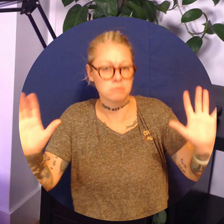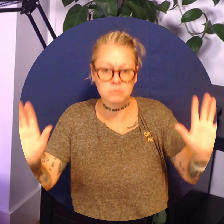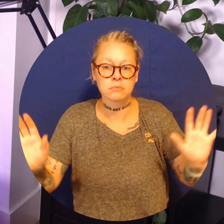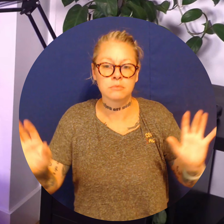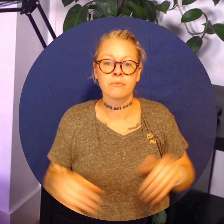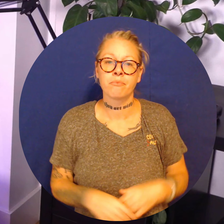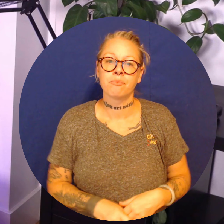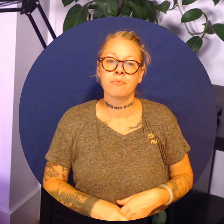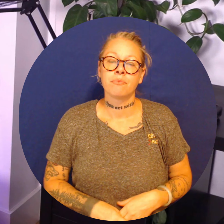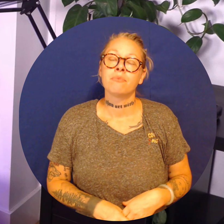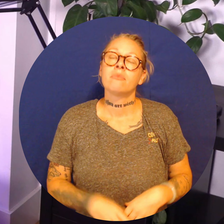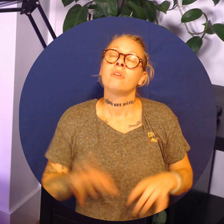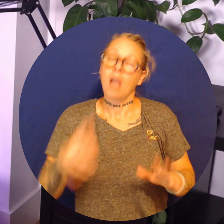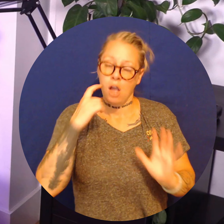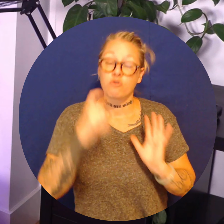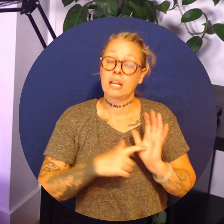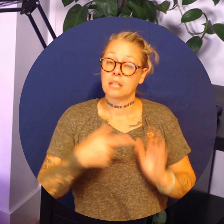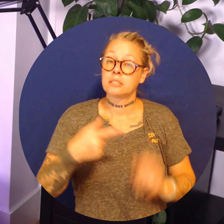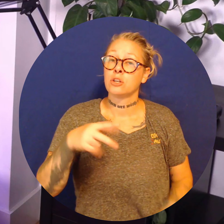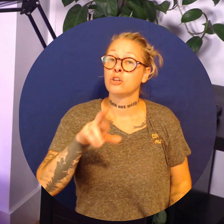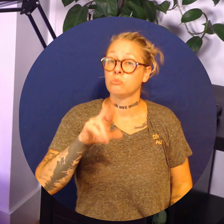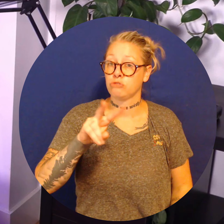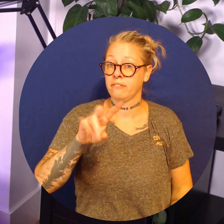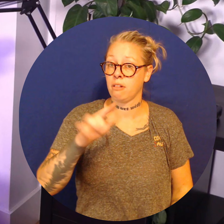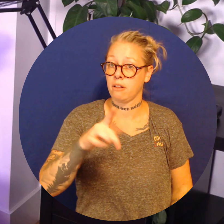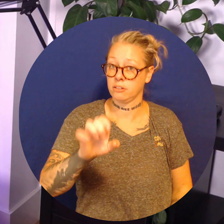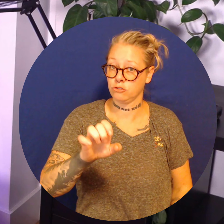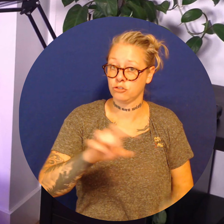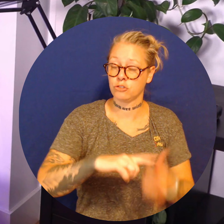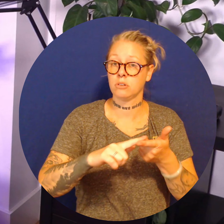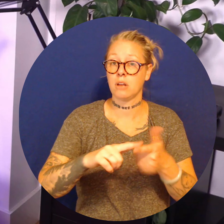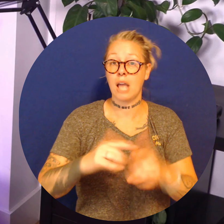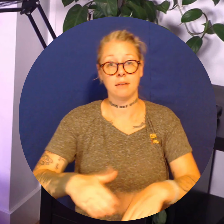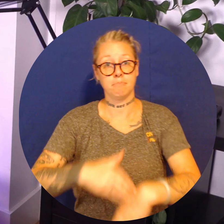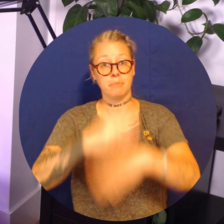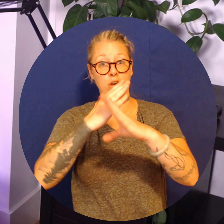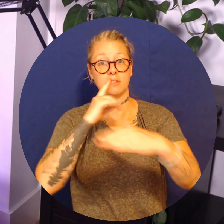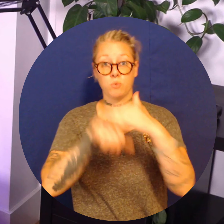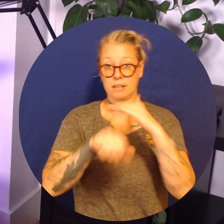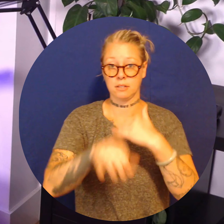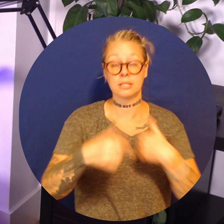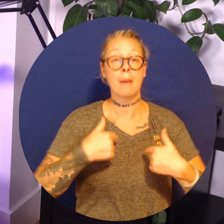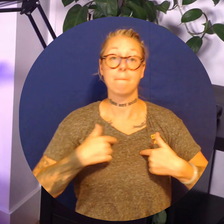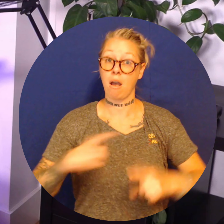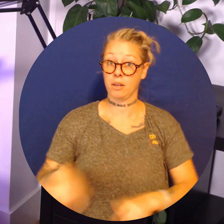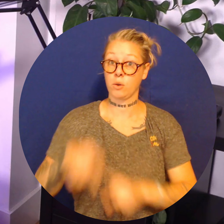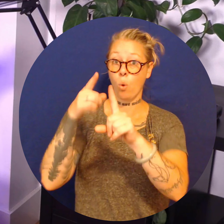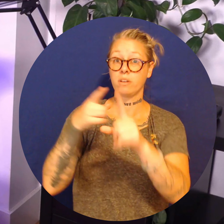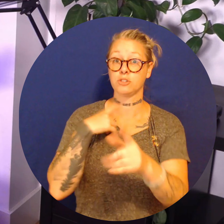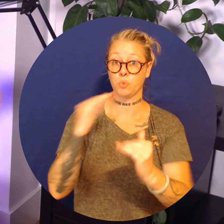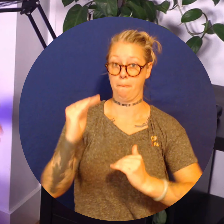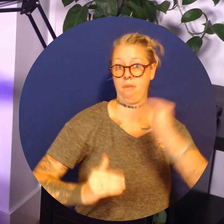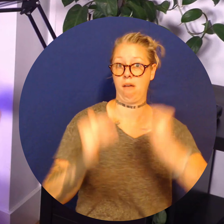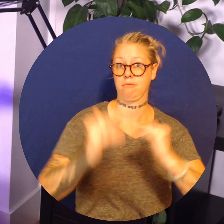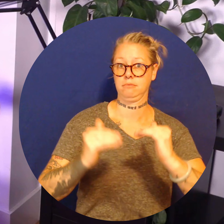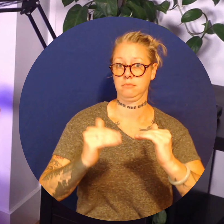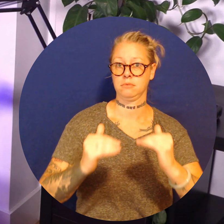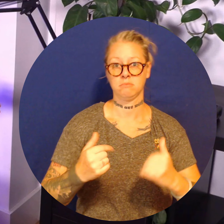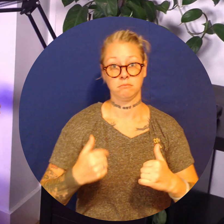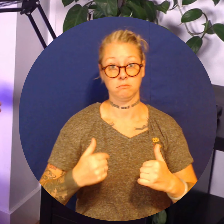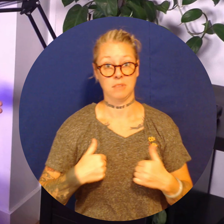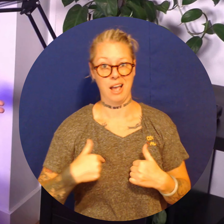but i just i do recognize privilege and access and i think that part of my mission is to bring that back into